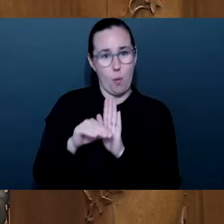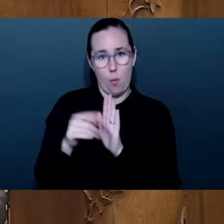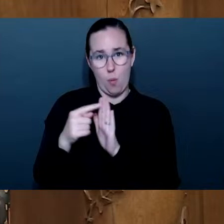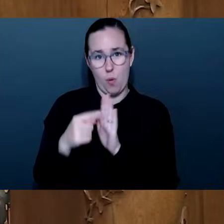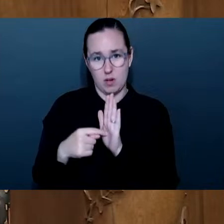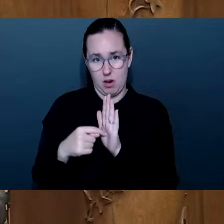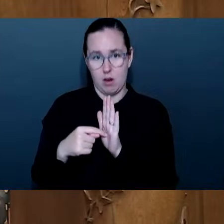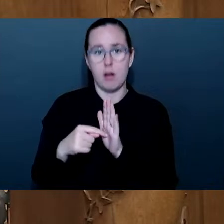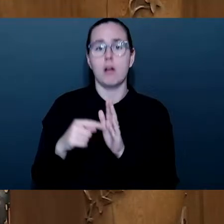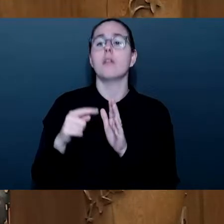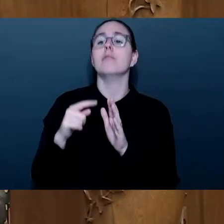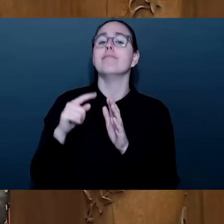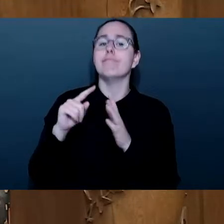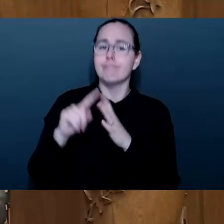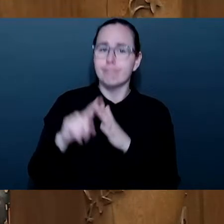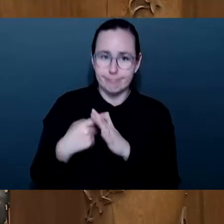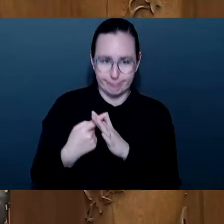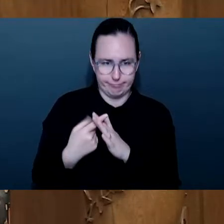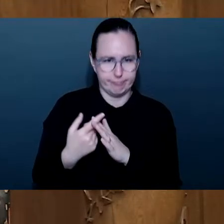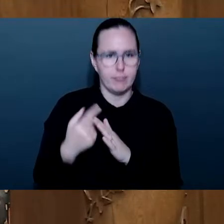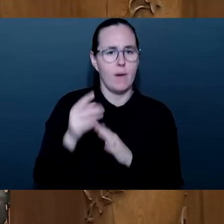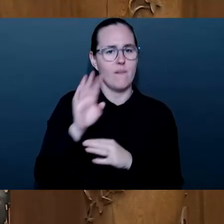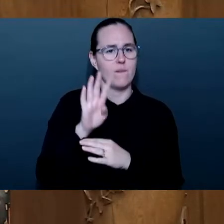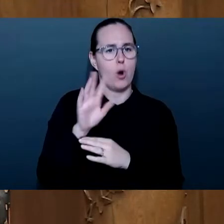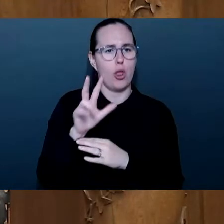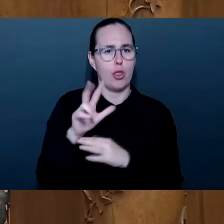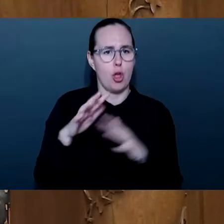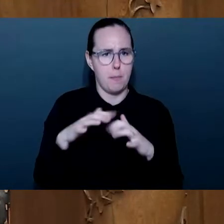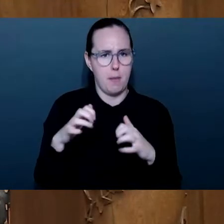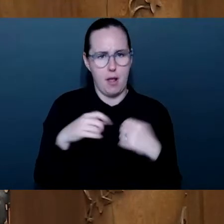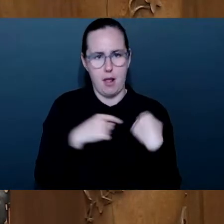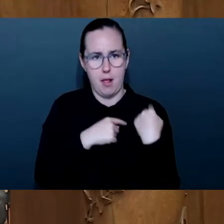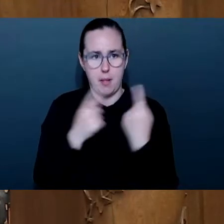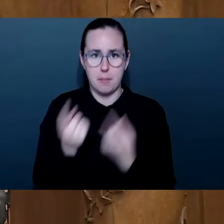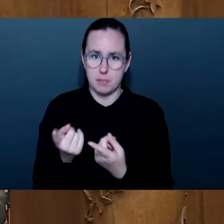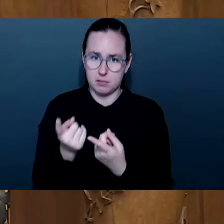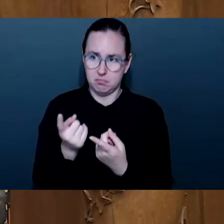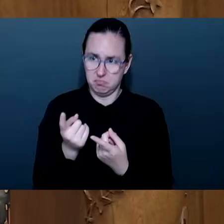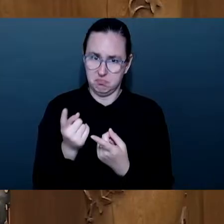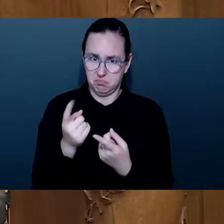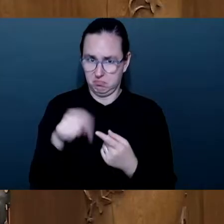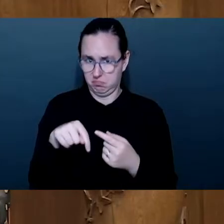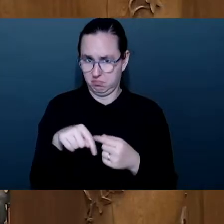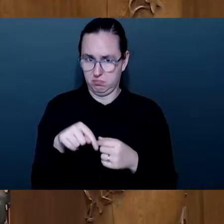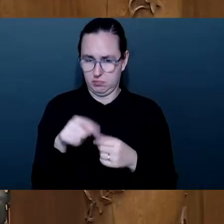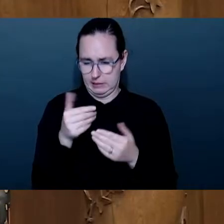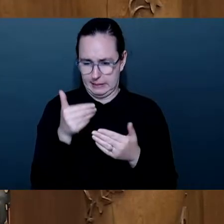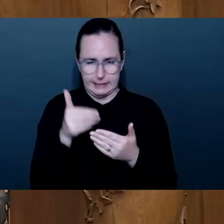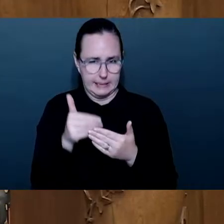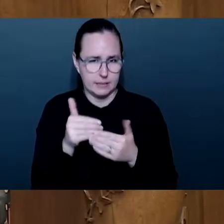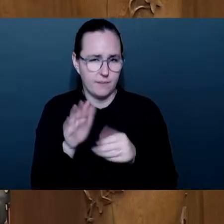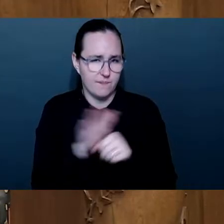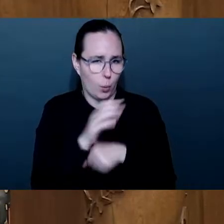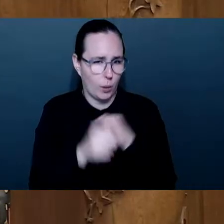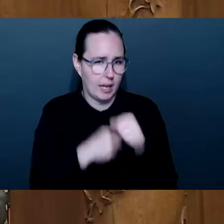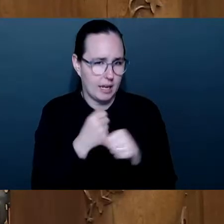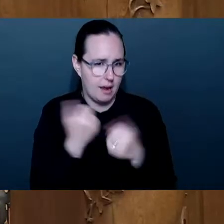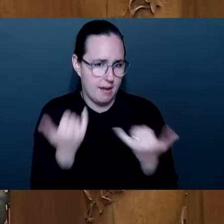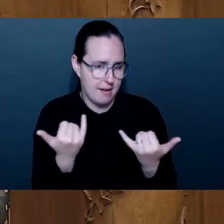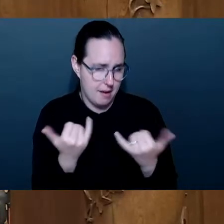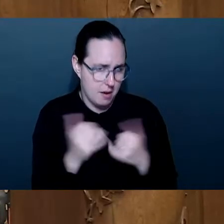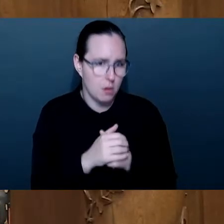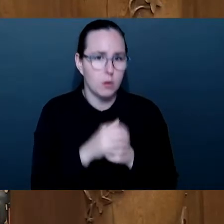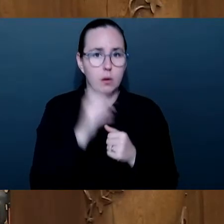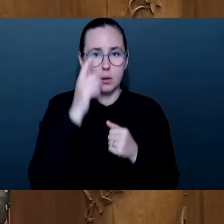full parliamentary calendar year. Based on Chair's observation to date, it is an opportune time